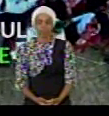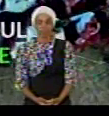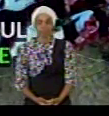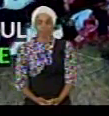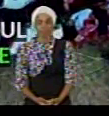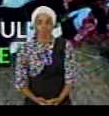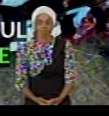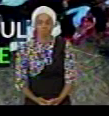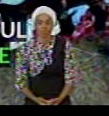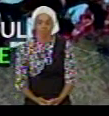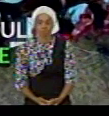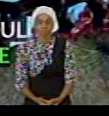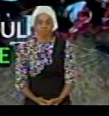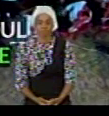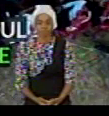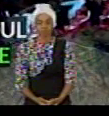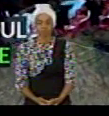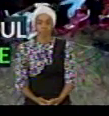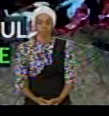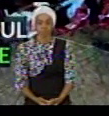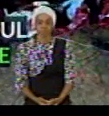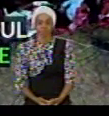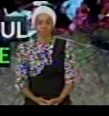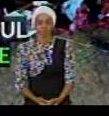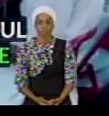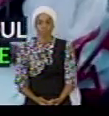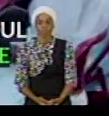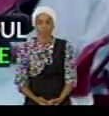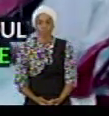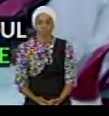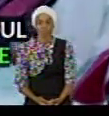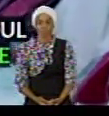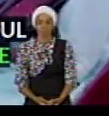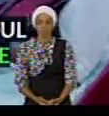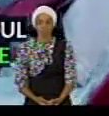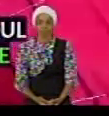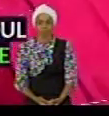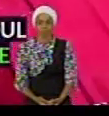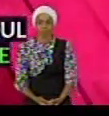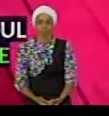thank you okay